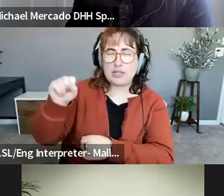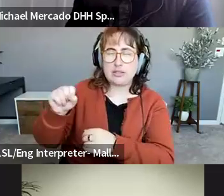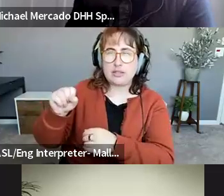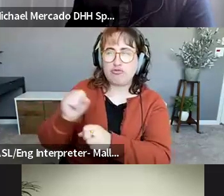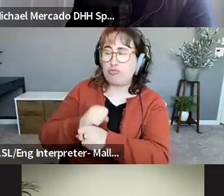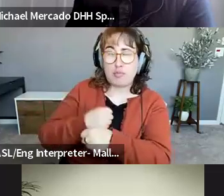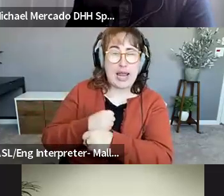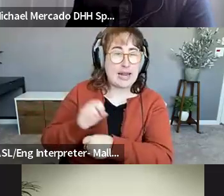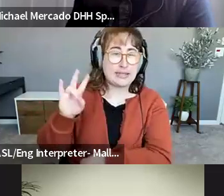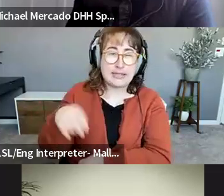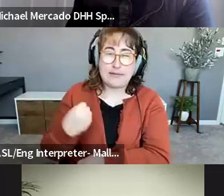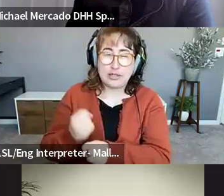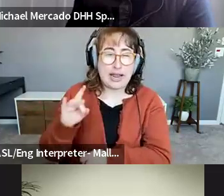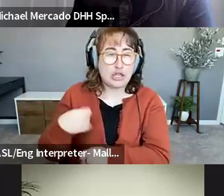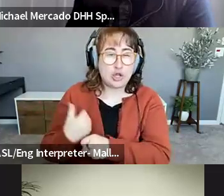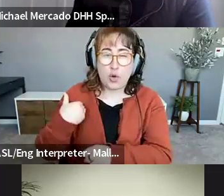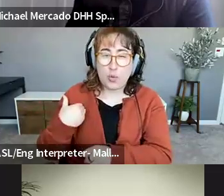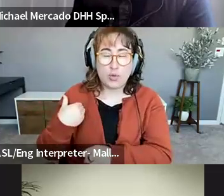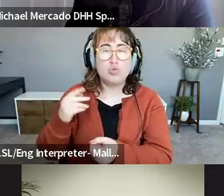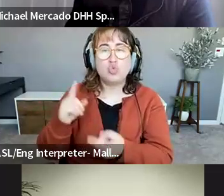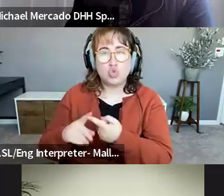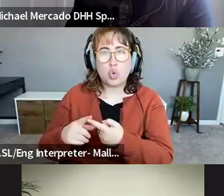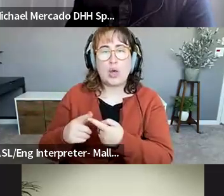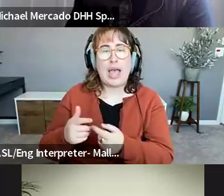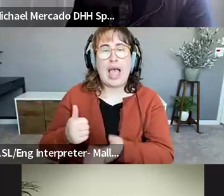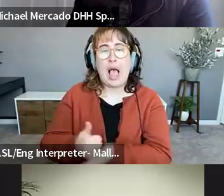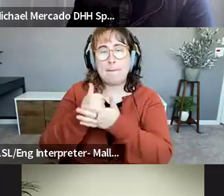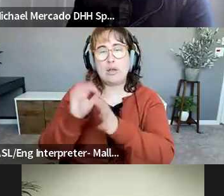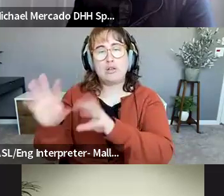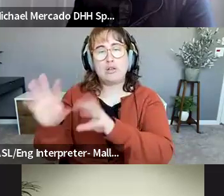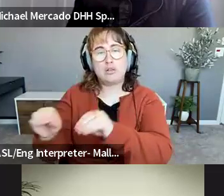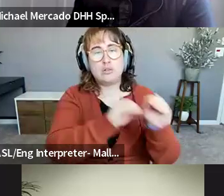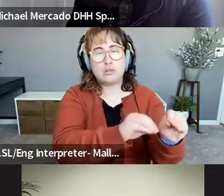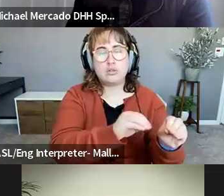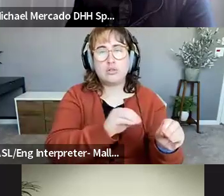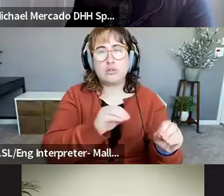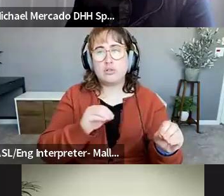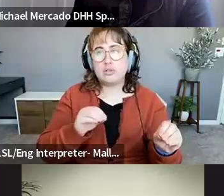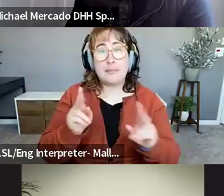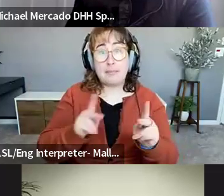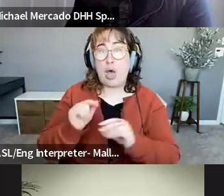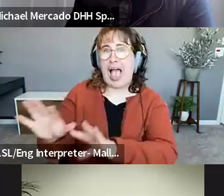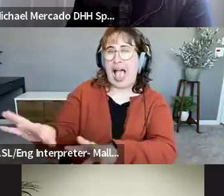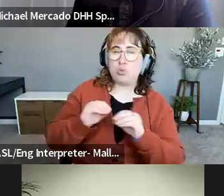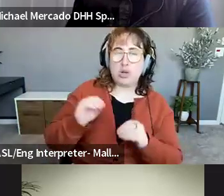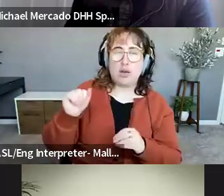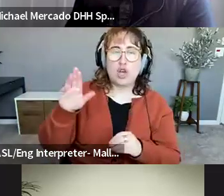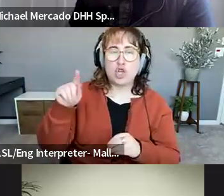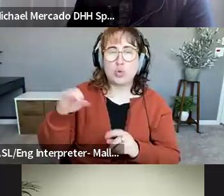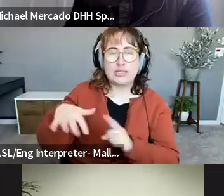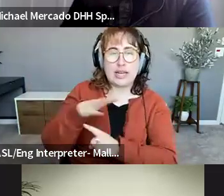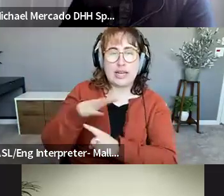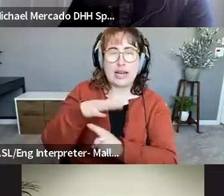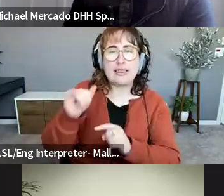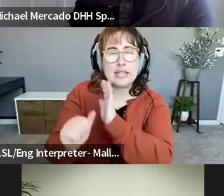what, 7-8 years ago to be able to help relocate clients out of acute settings like